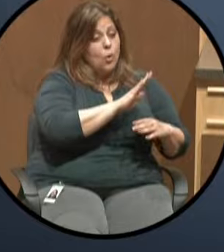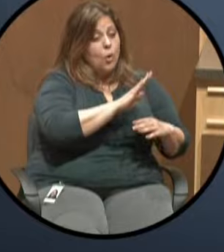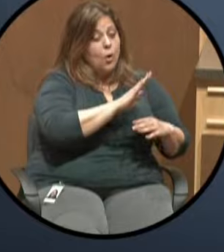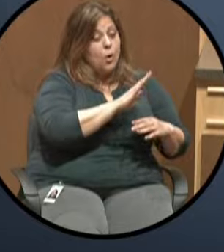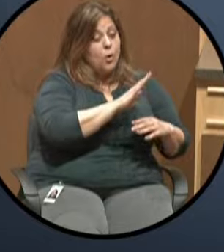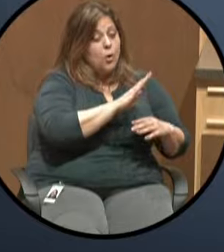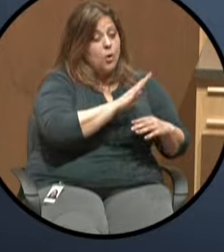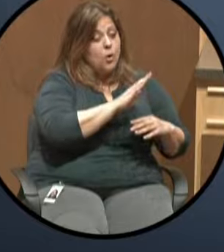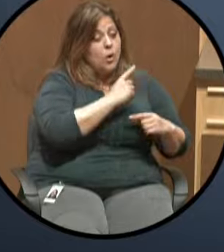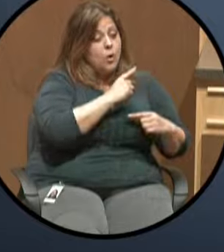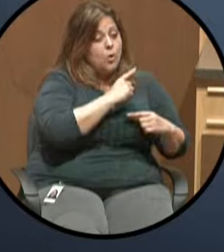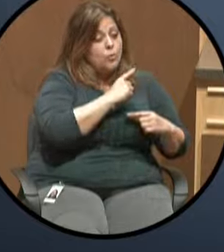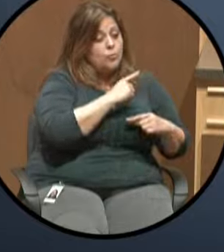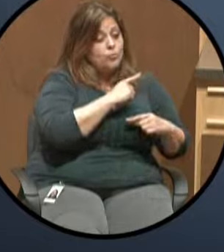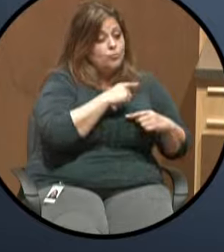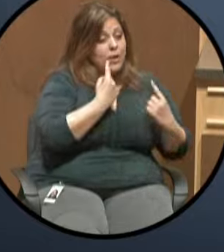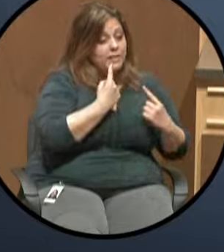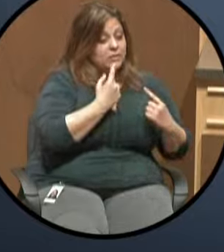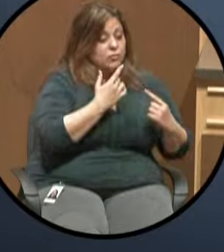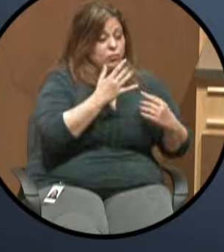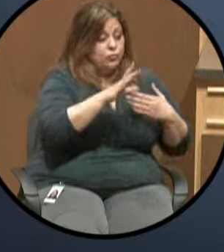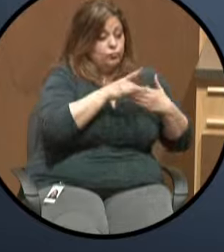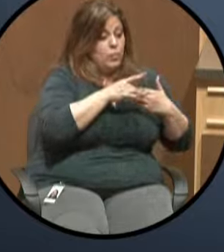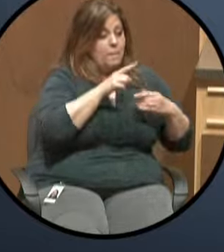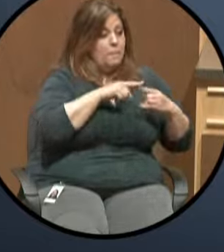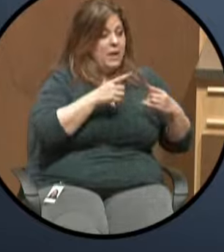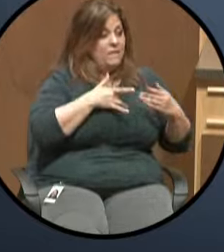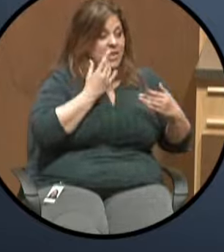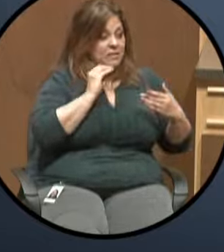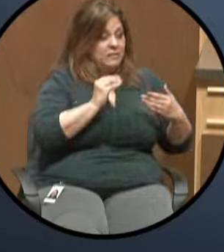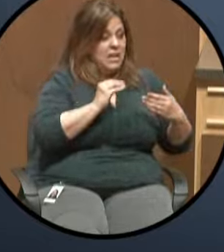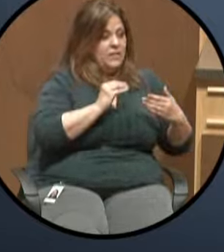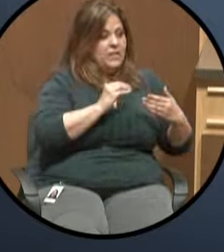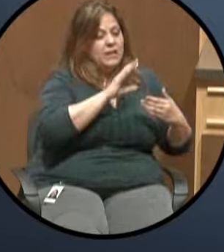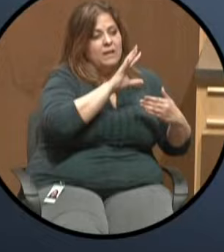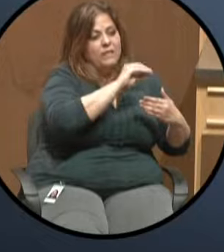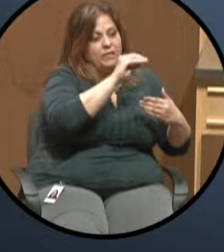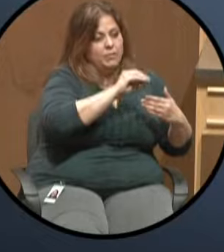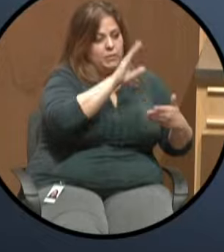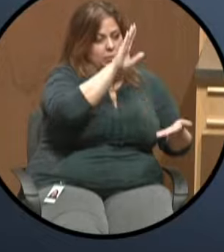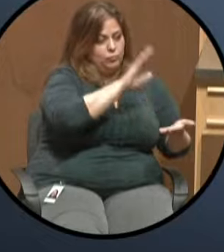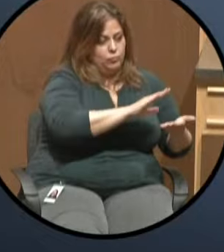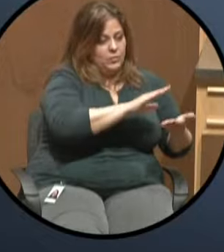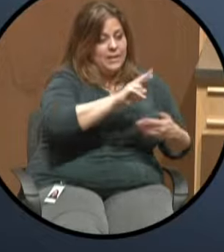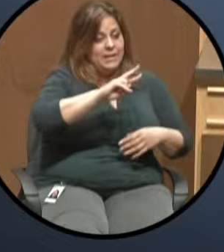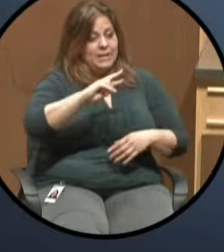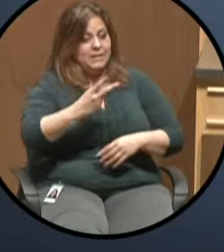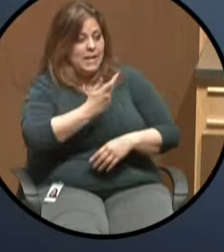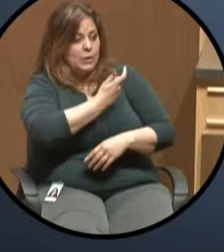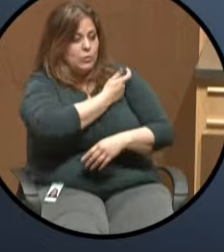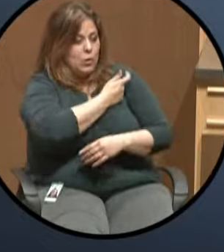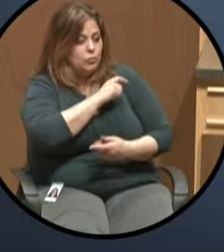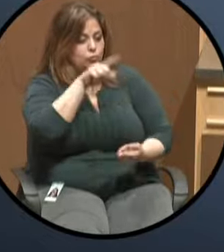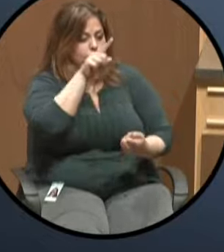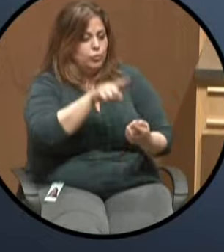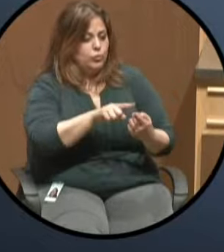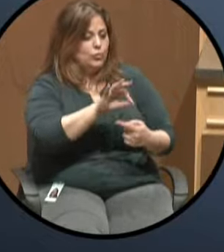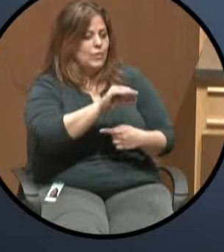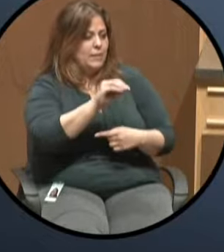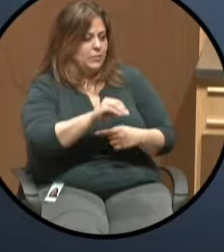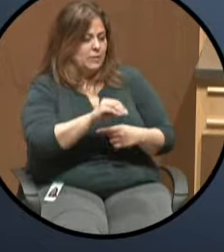asymptomatic infection was decreased by 52%. And after the second dose, it was decreased by 90%, which basically means that to a large